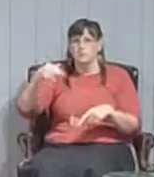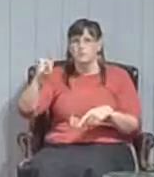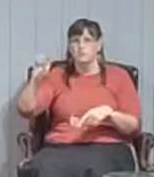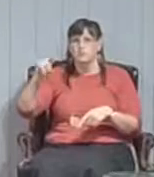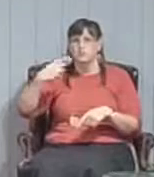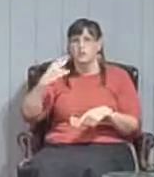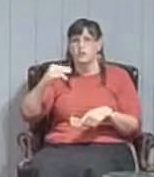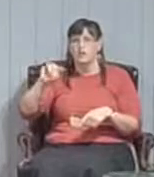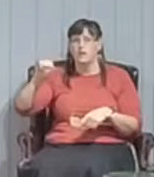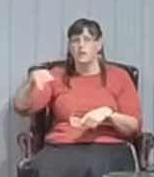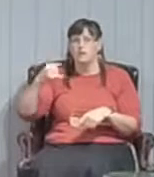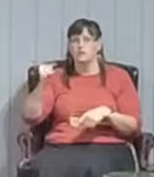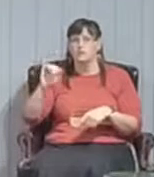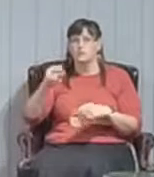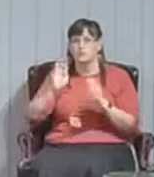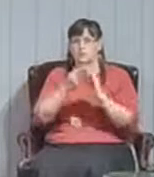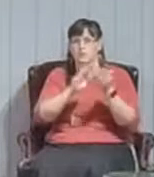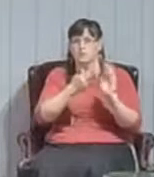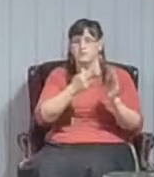pray.